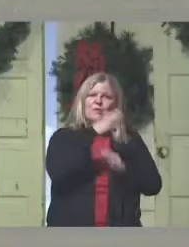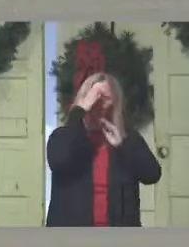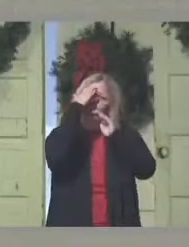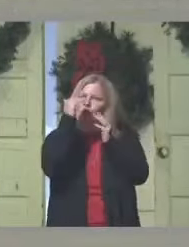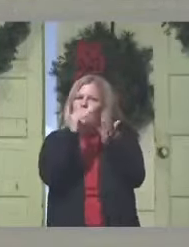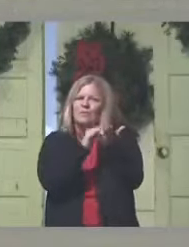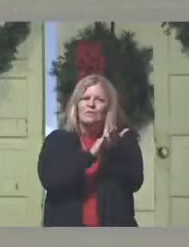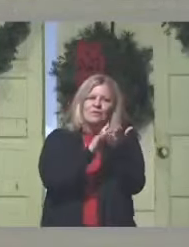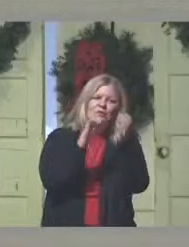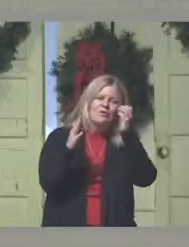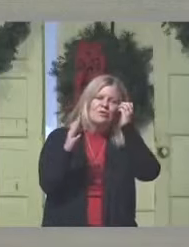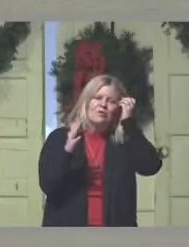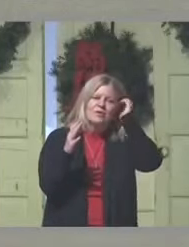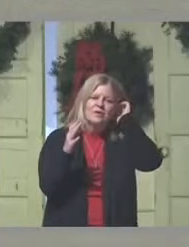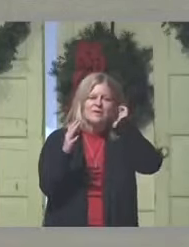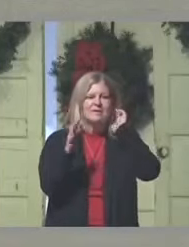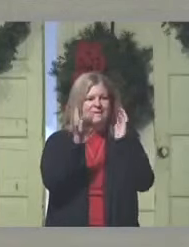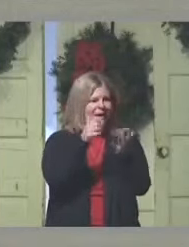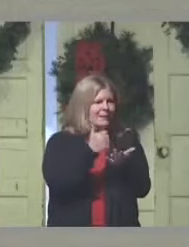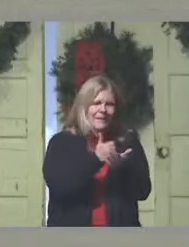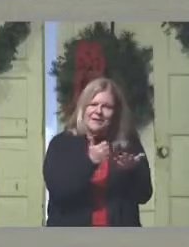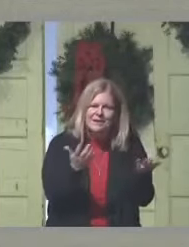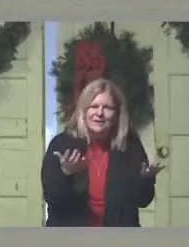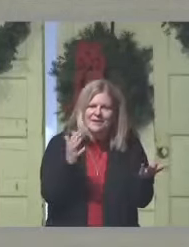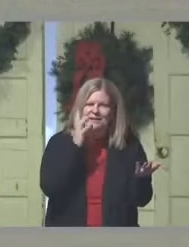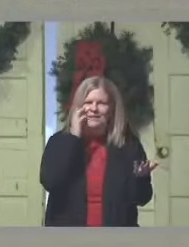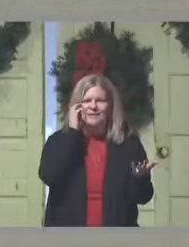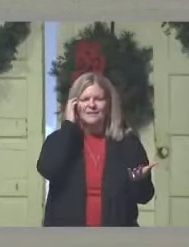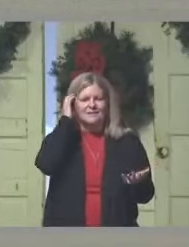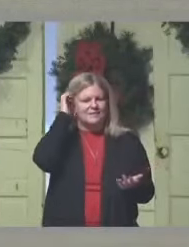glory. Amen.